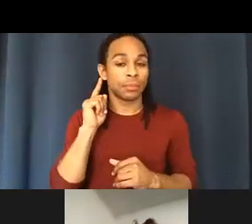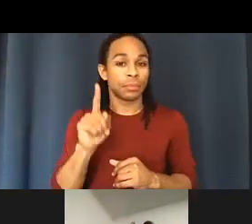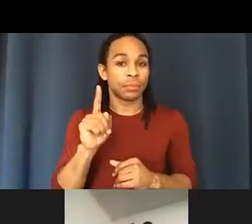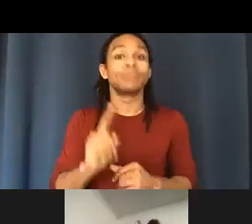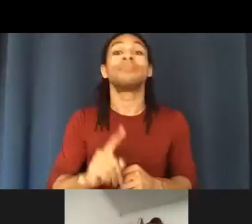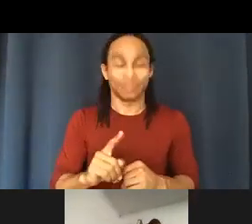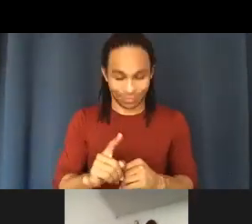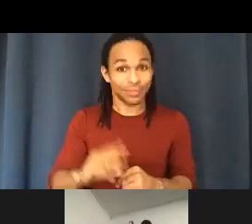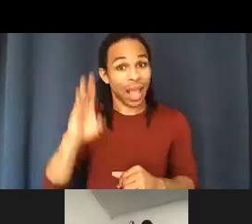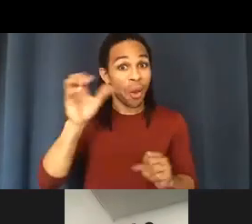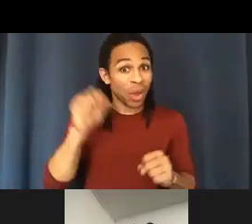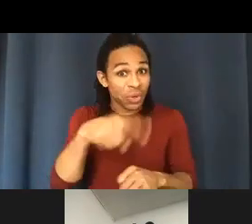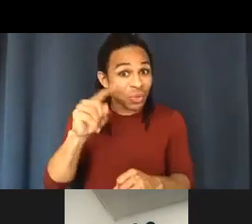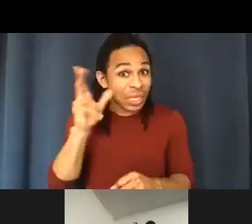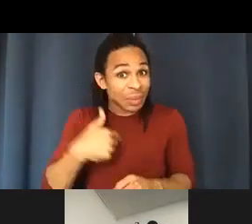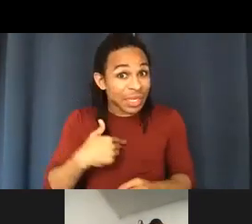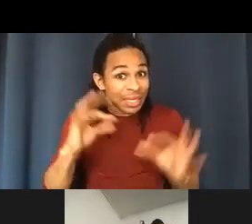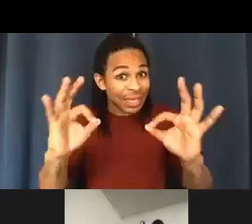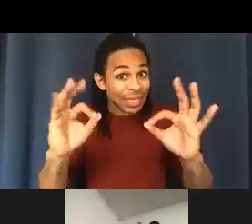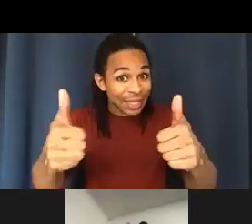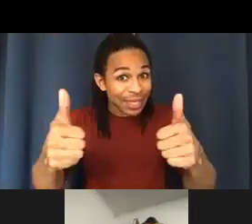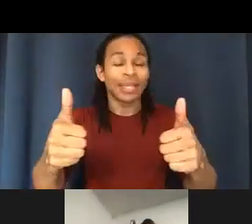Hello, can you hear me?